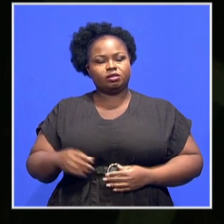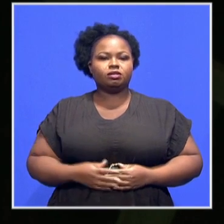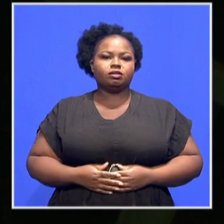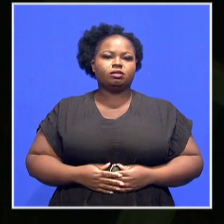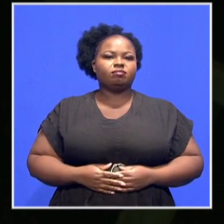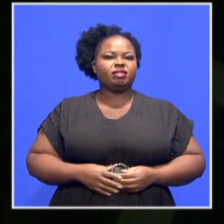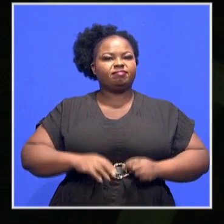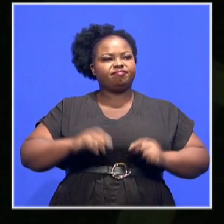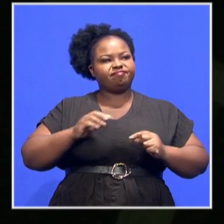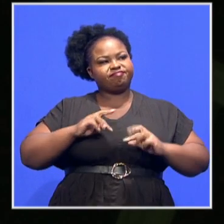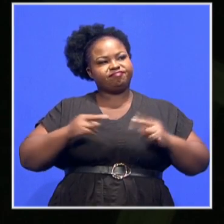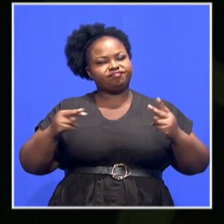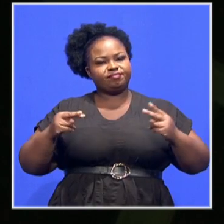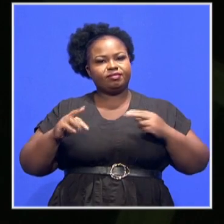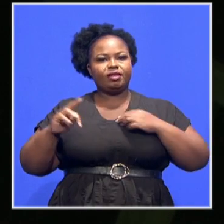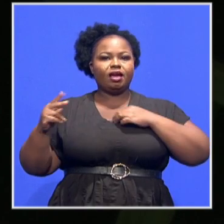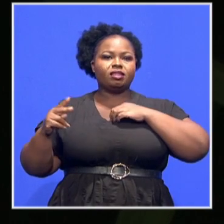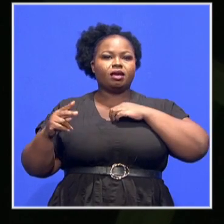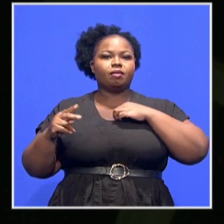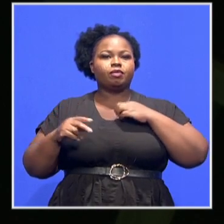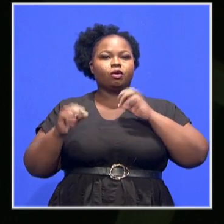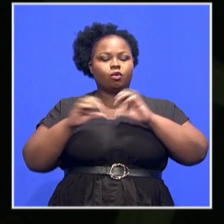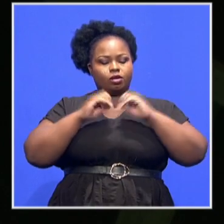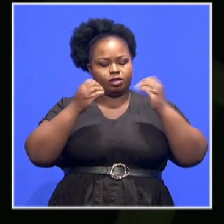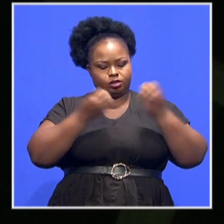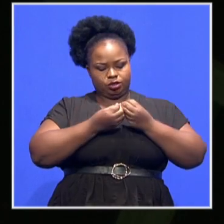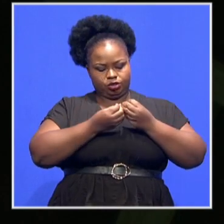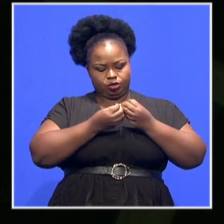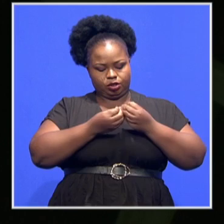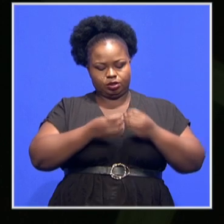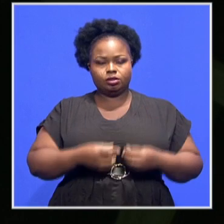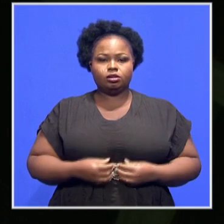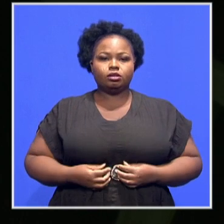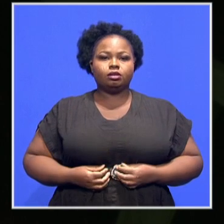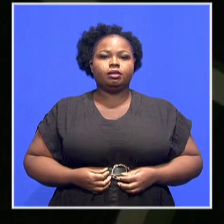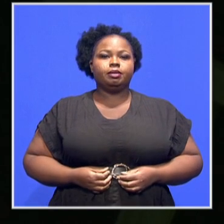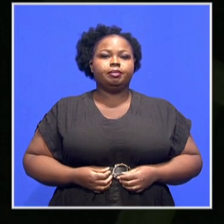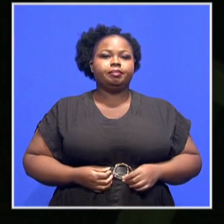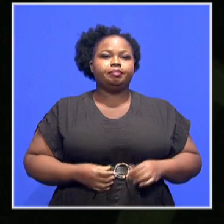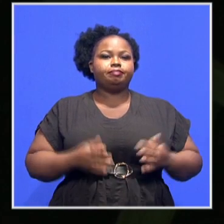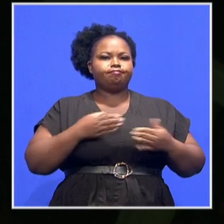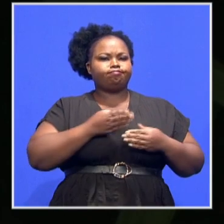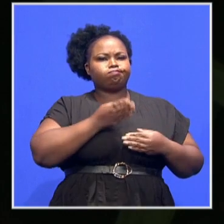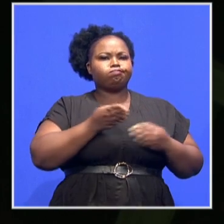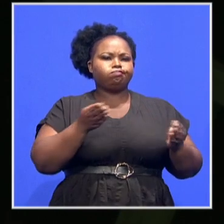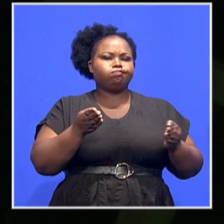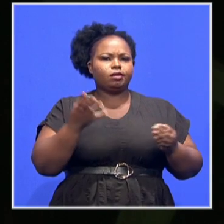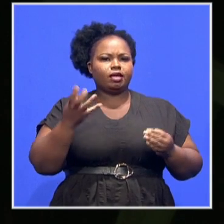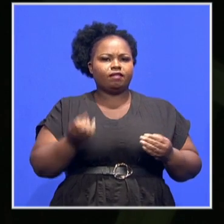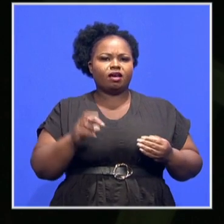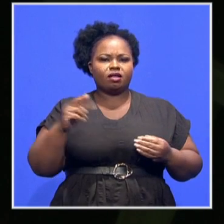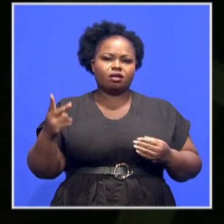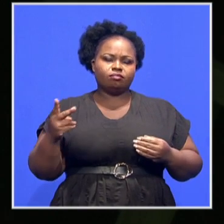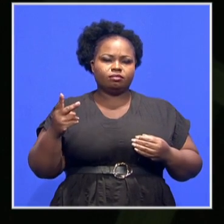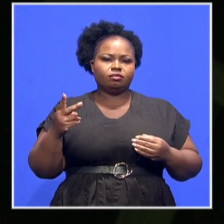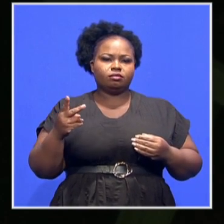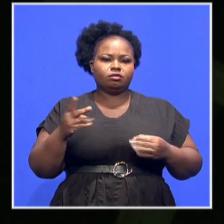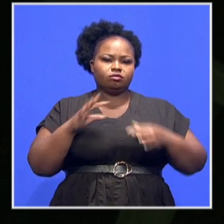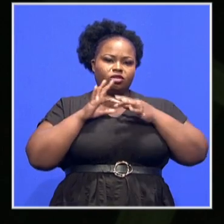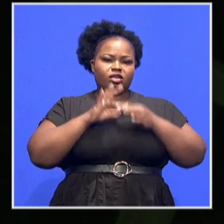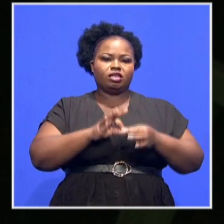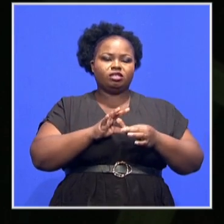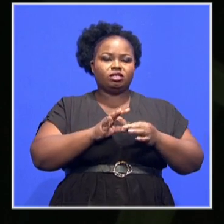various other organizations, academic and other related organizations